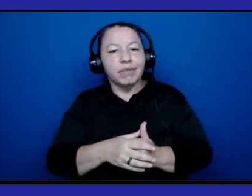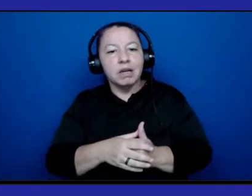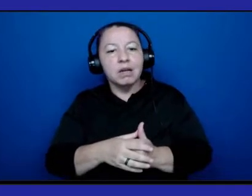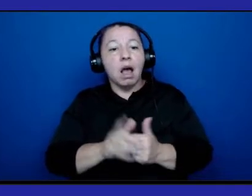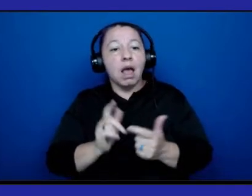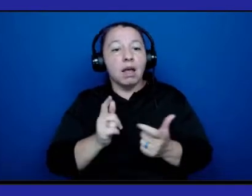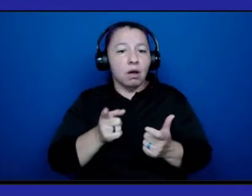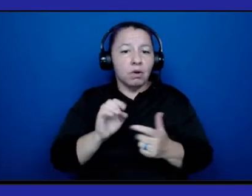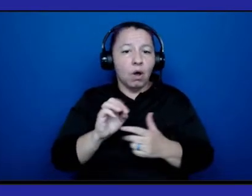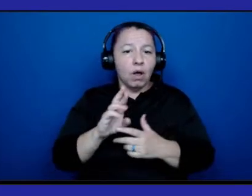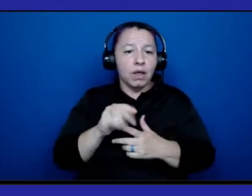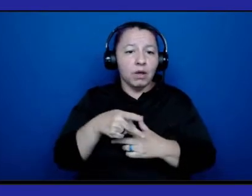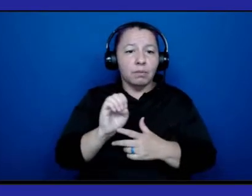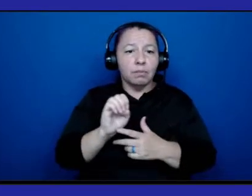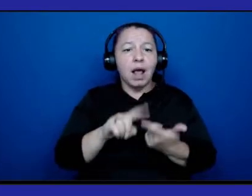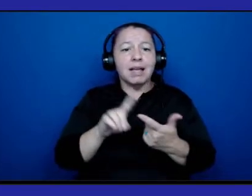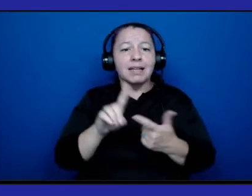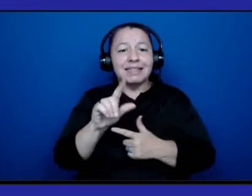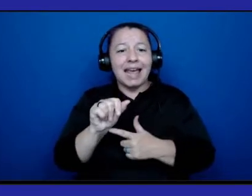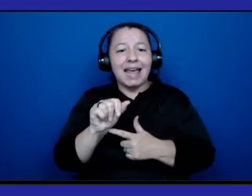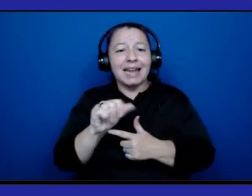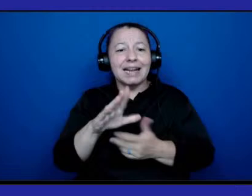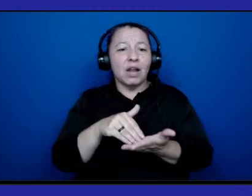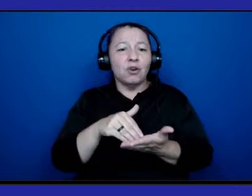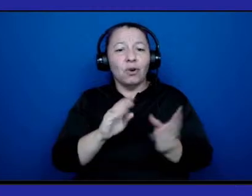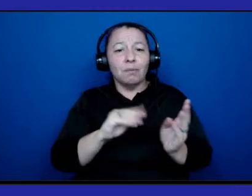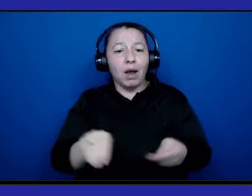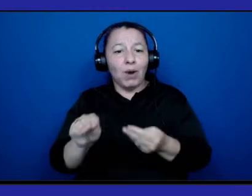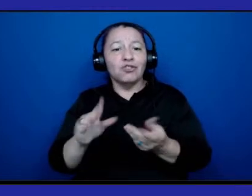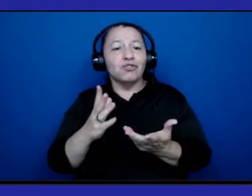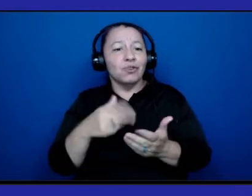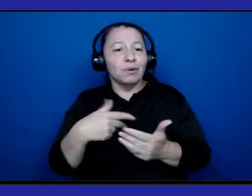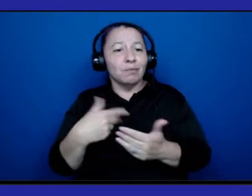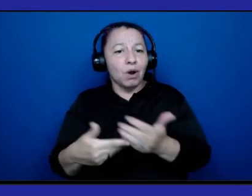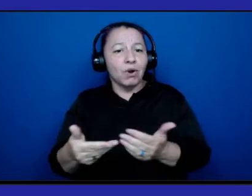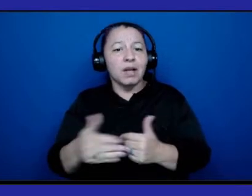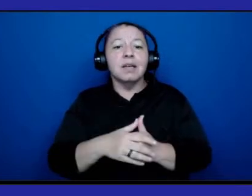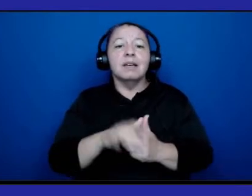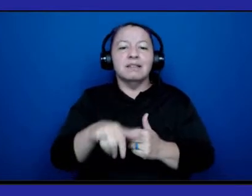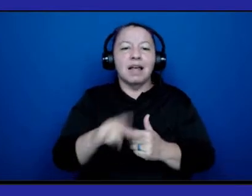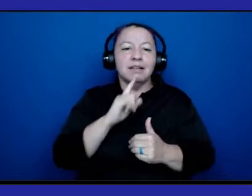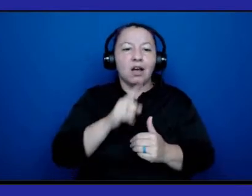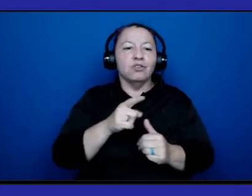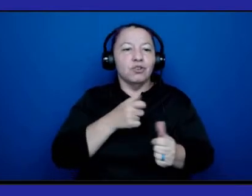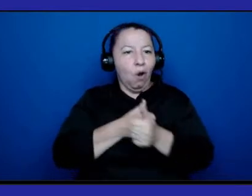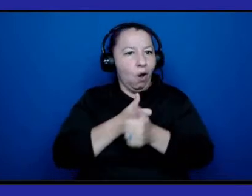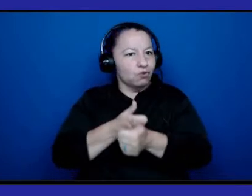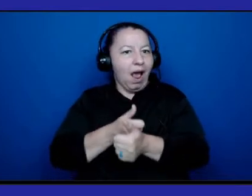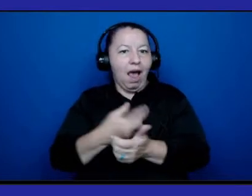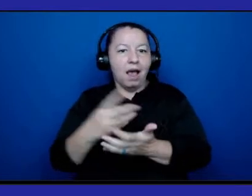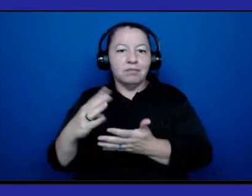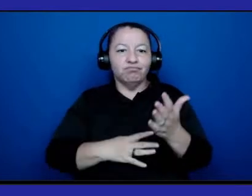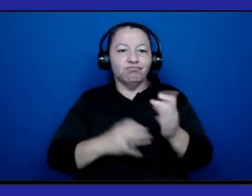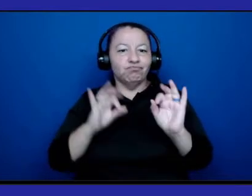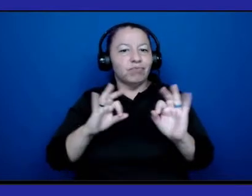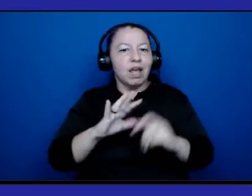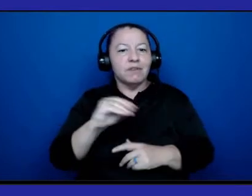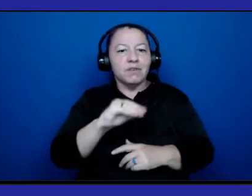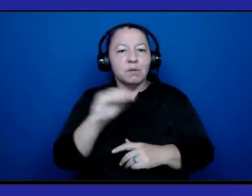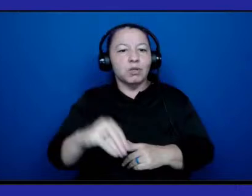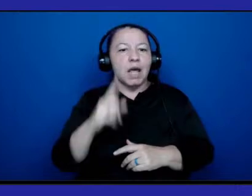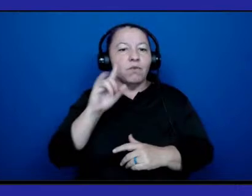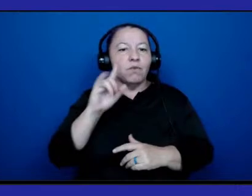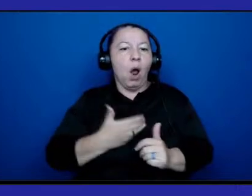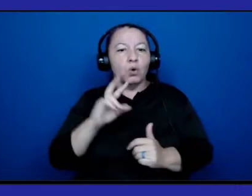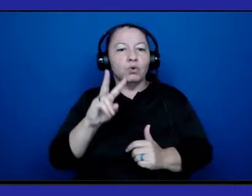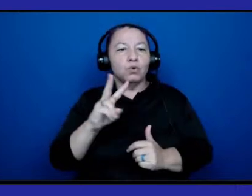center migration project, it is on track. We're at 50% of the 2-year project, and